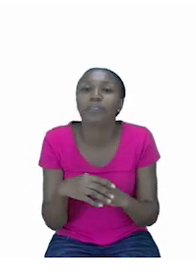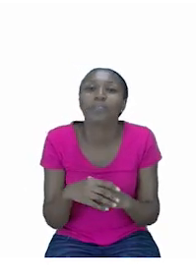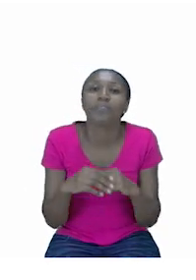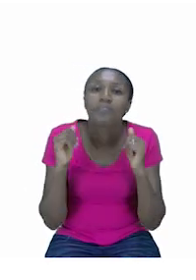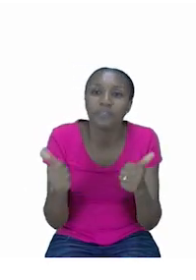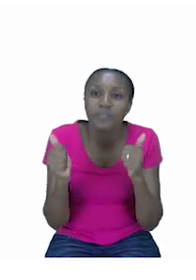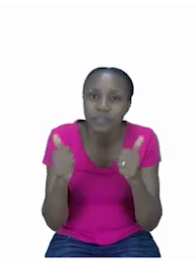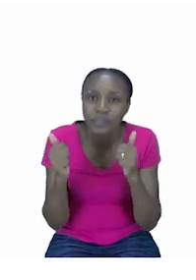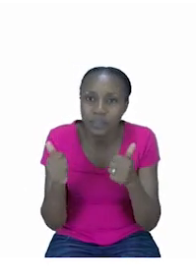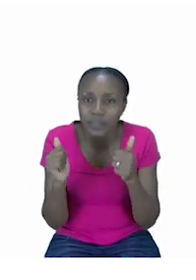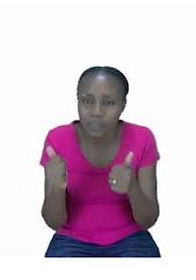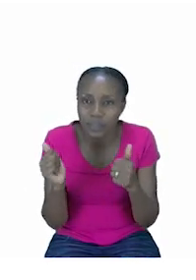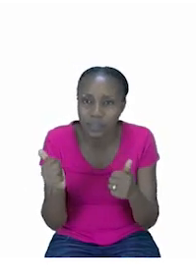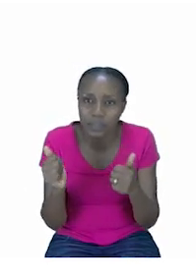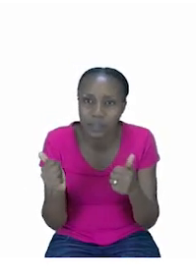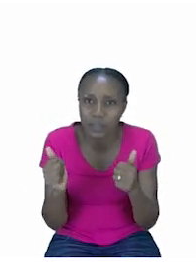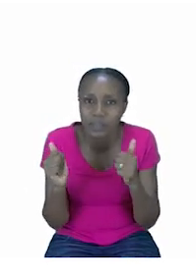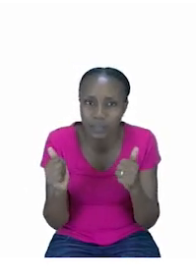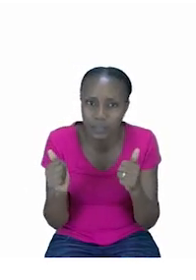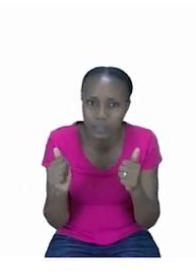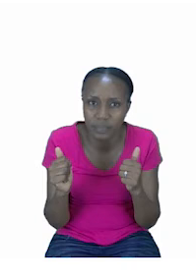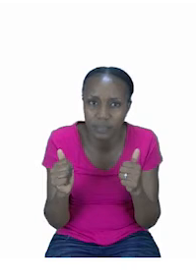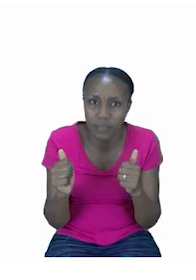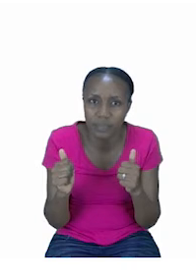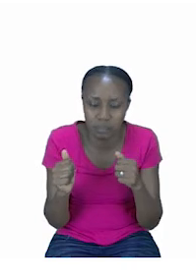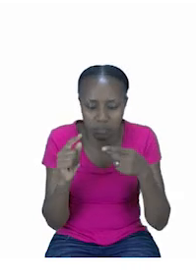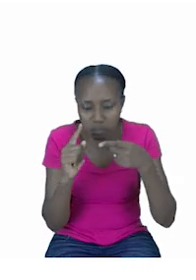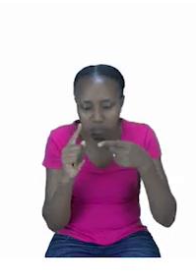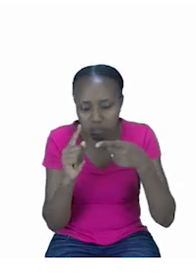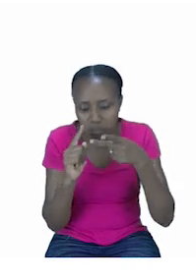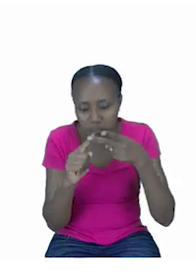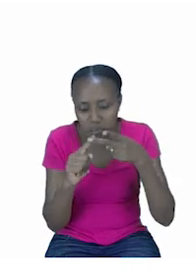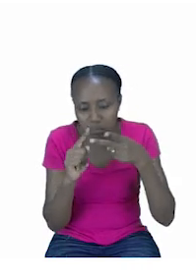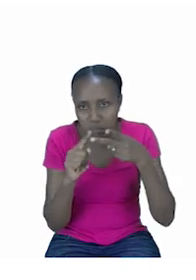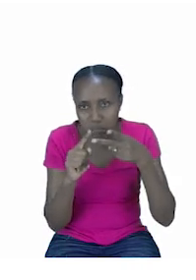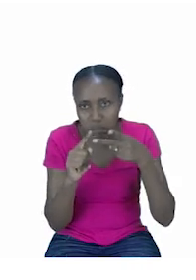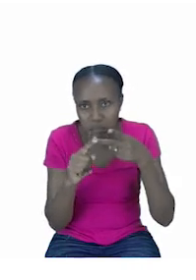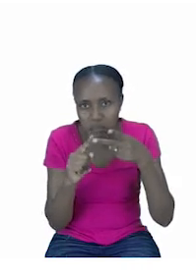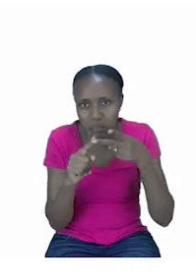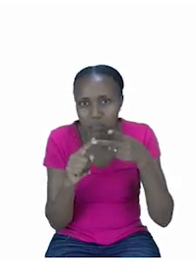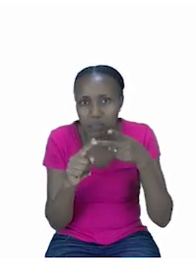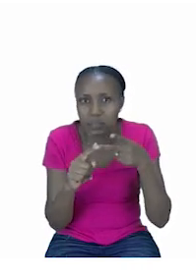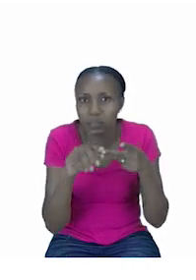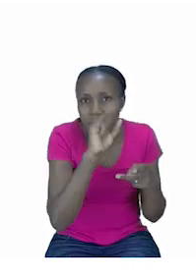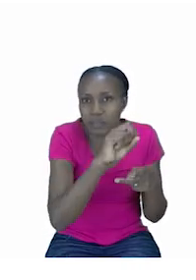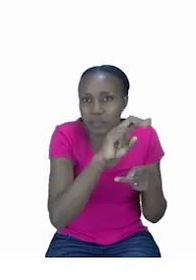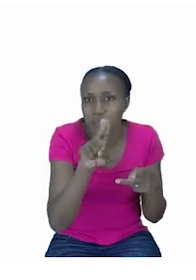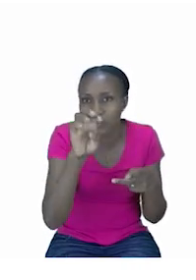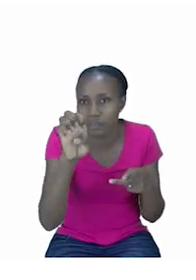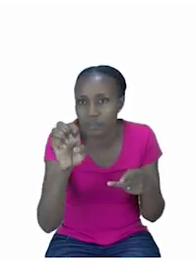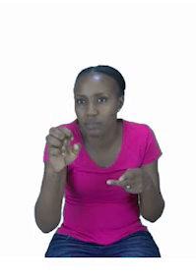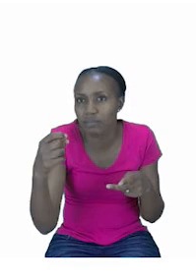Very good. Let's now look at the second word. We said that word is she.